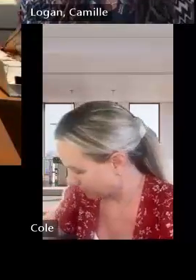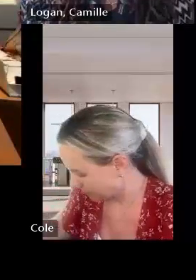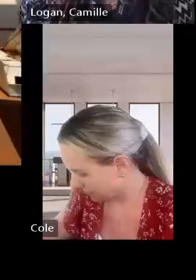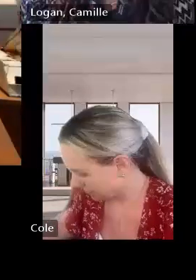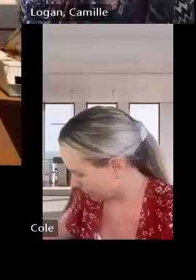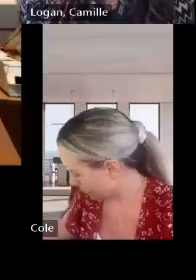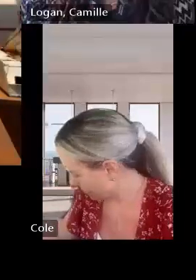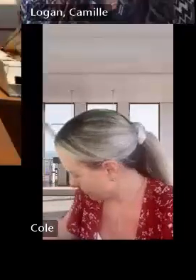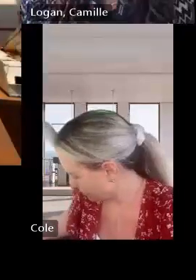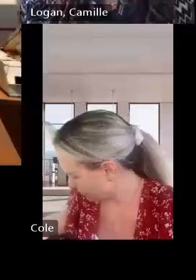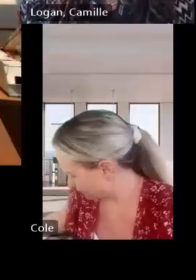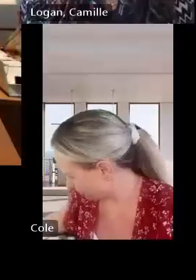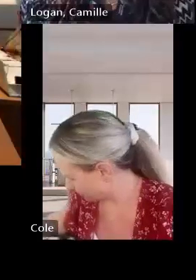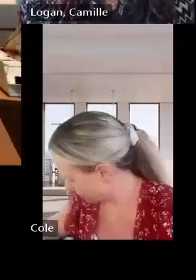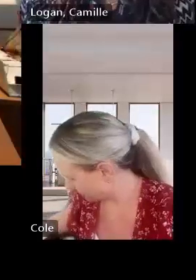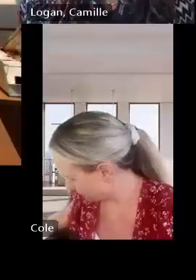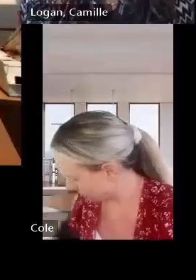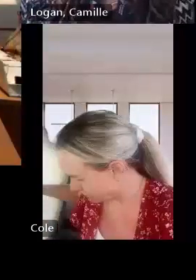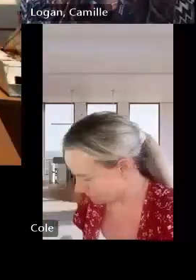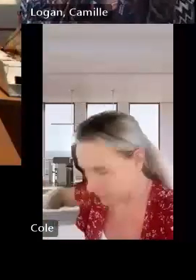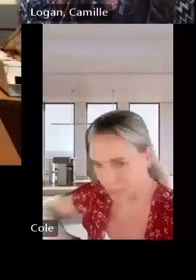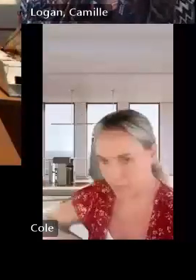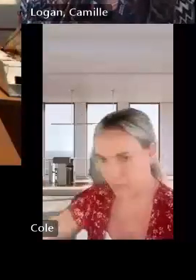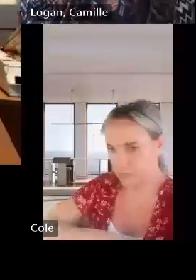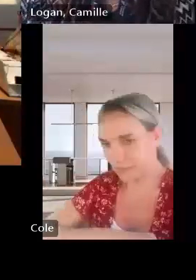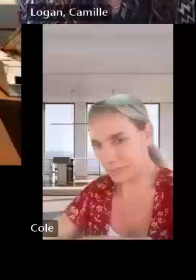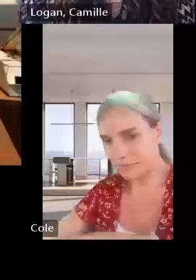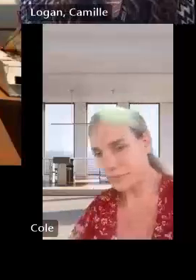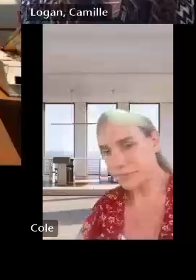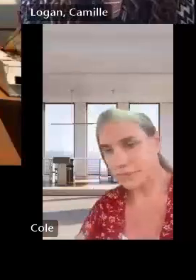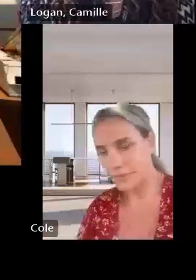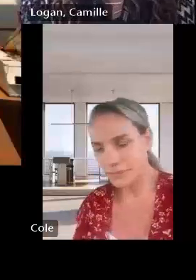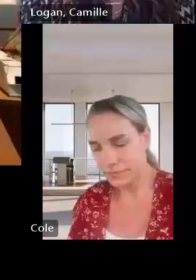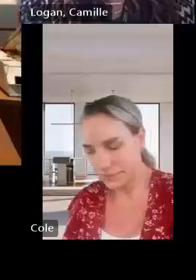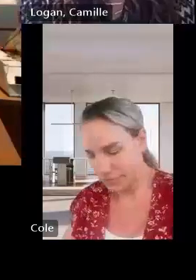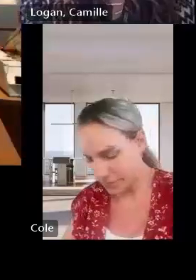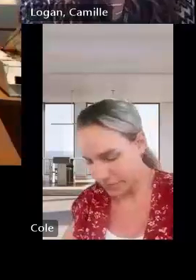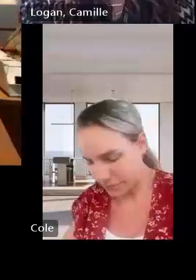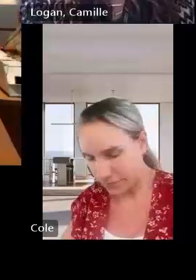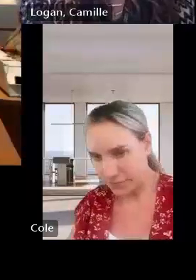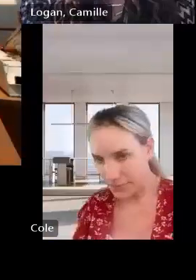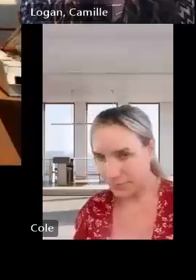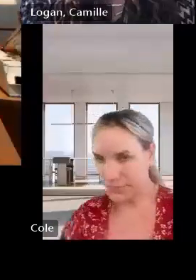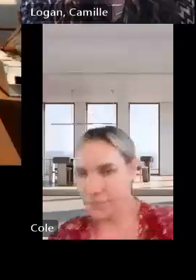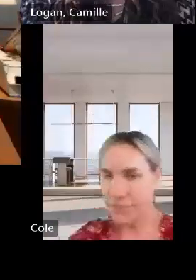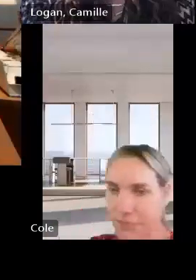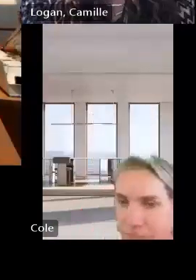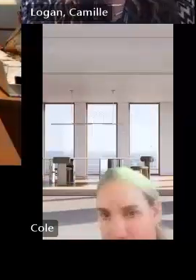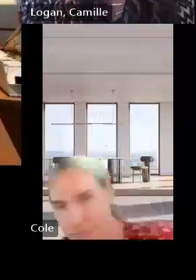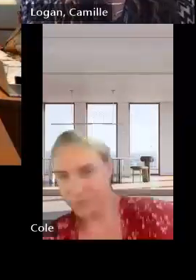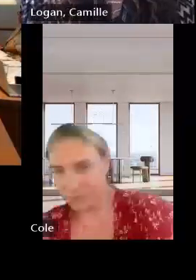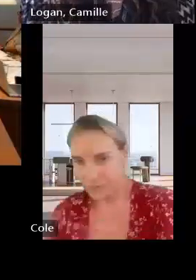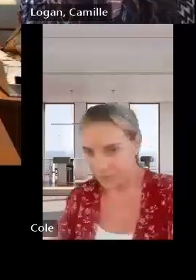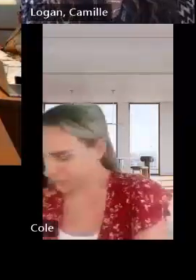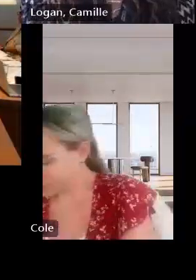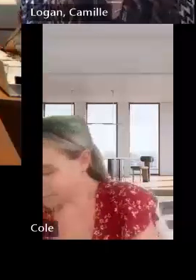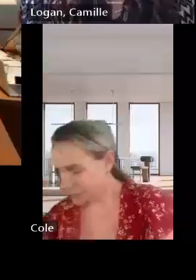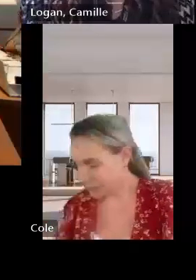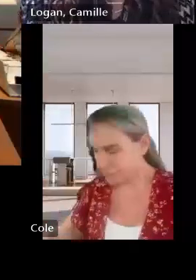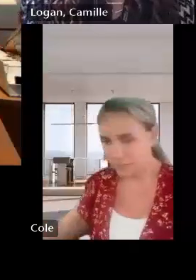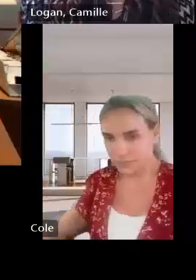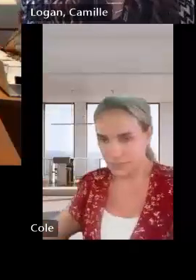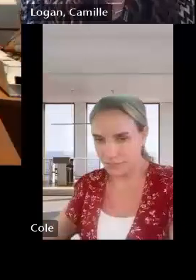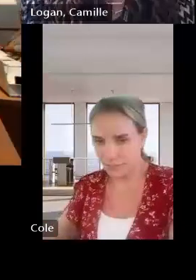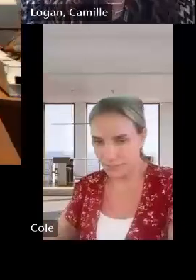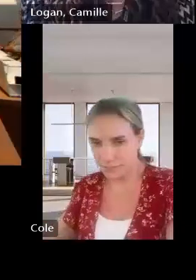of a longer term, and we saw that role sort of finish up maybe earlier than they had been anticipating. I'm wondering if this is something that we're